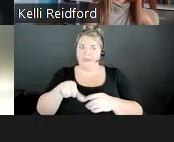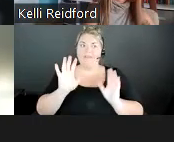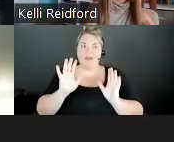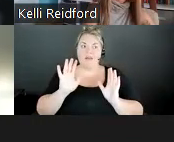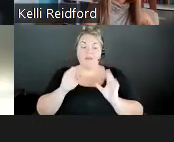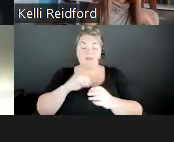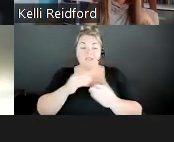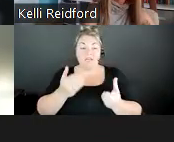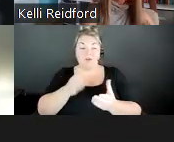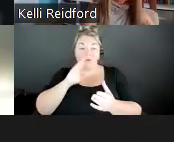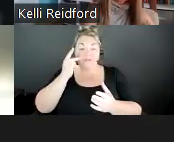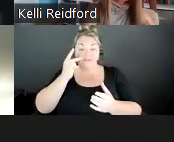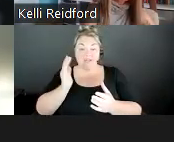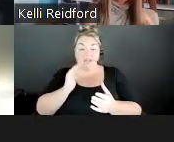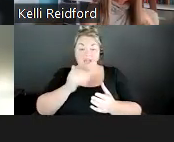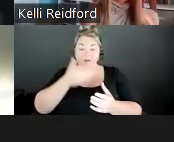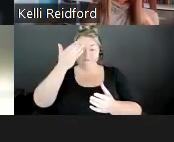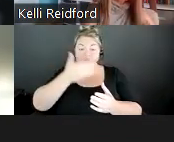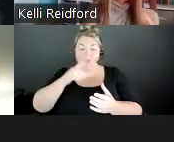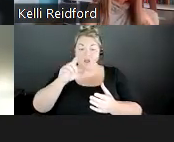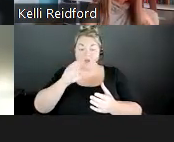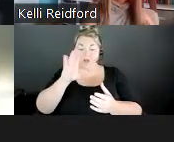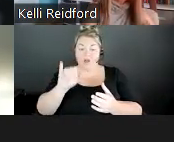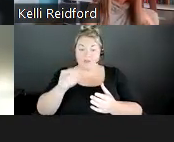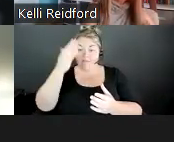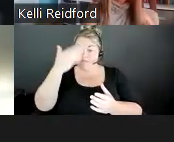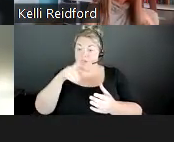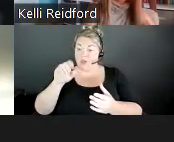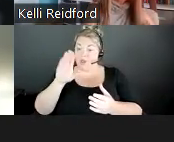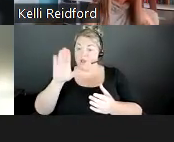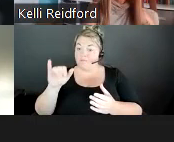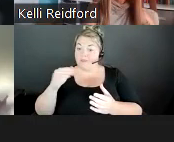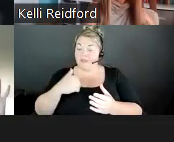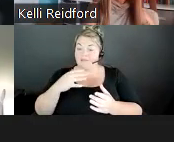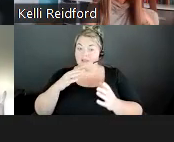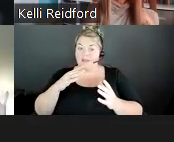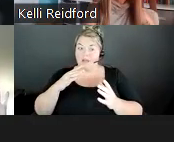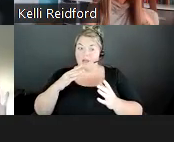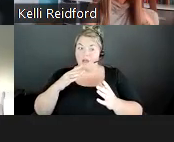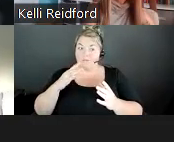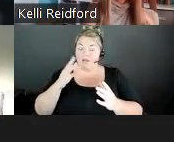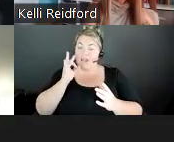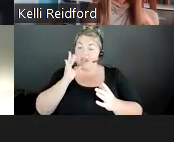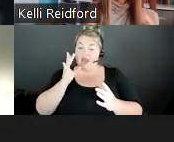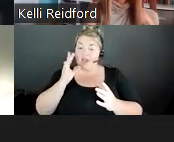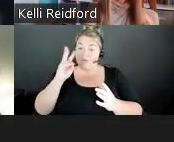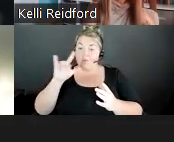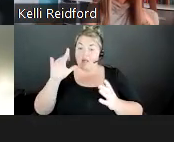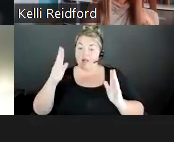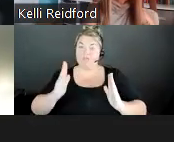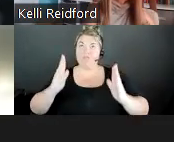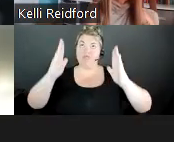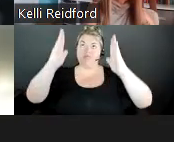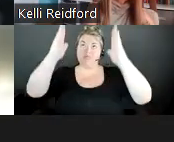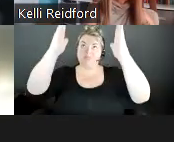In here, you'll see our front lobby. Our front lobby has a white light well right in front of it. It goes all the